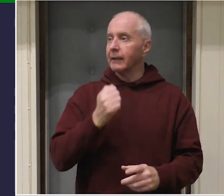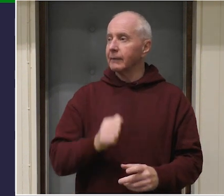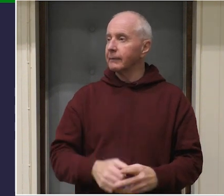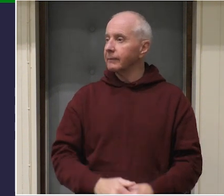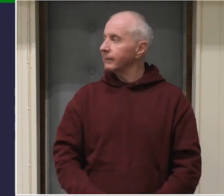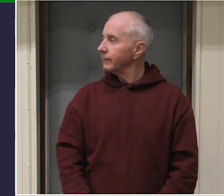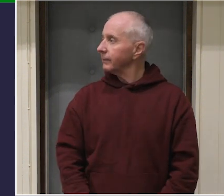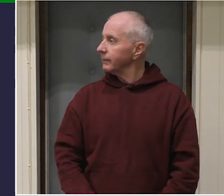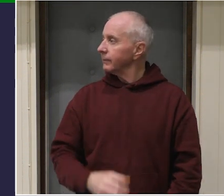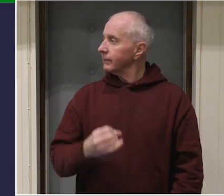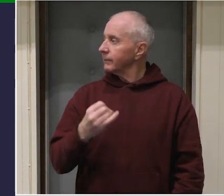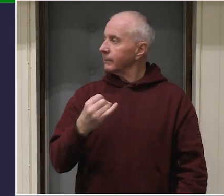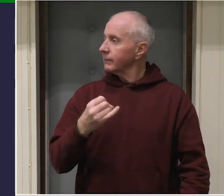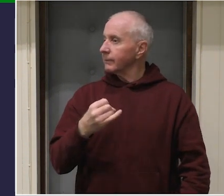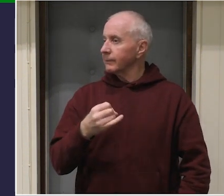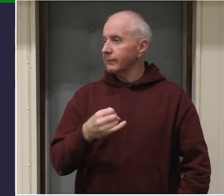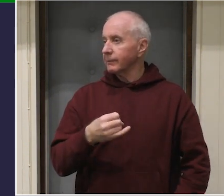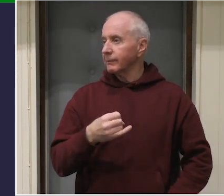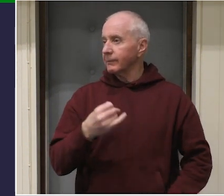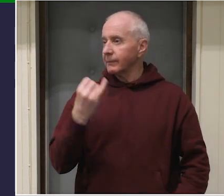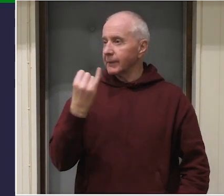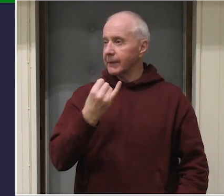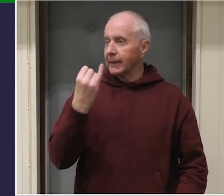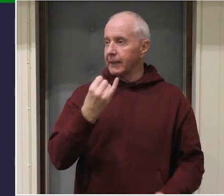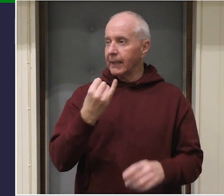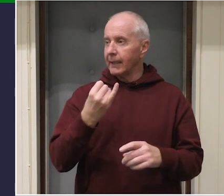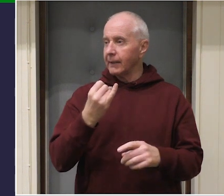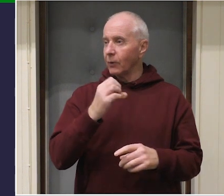16 something. Earlier.